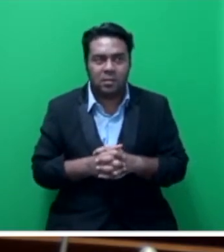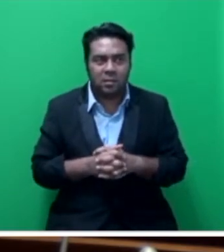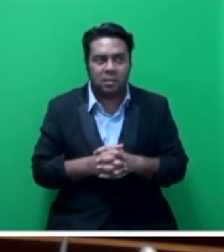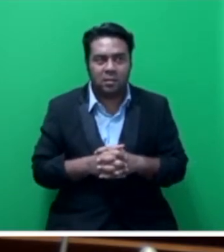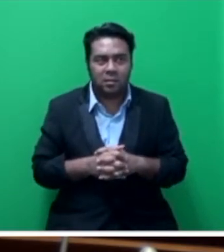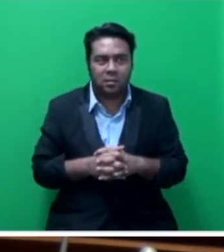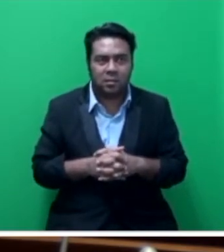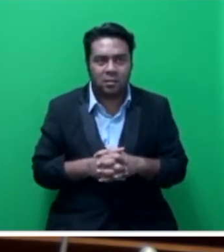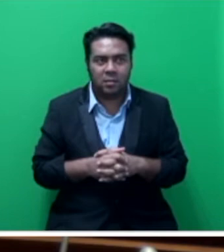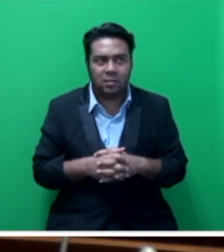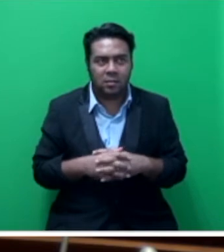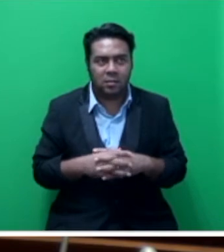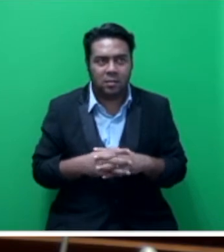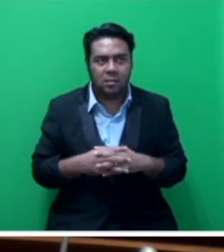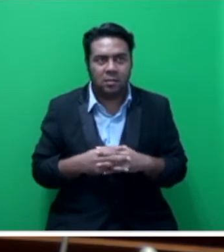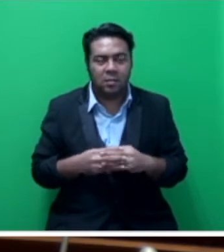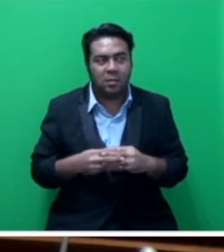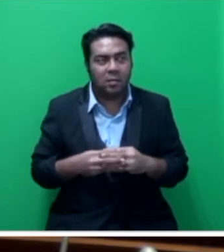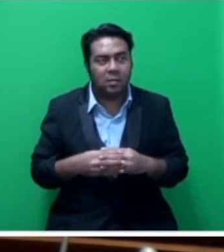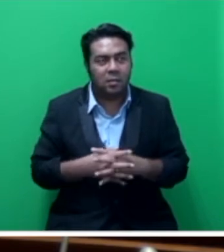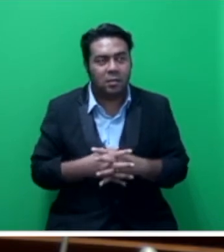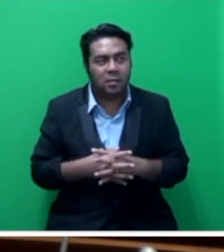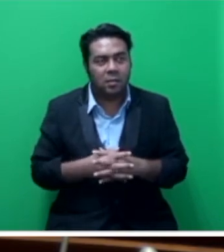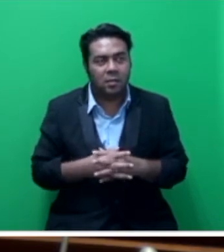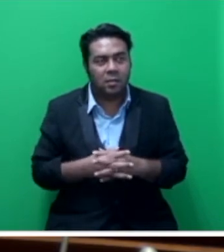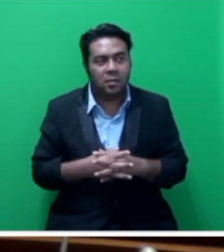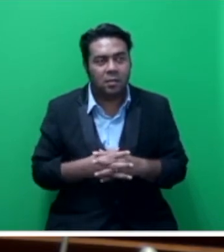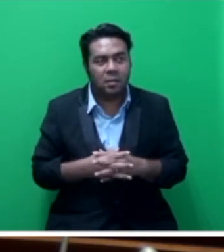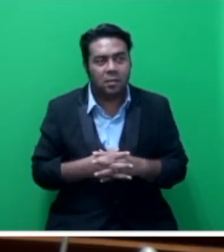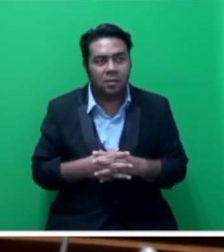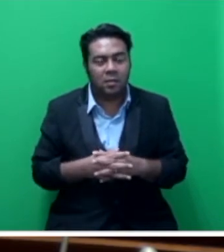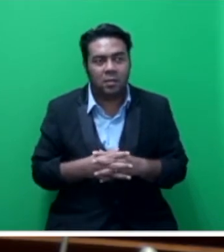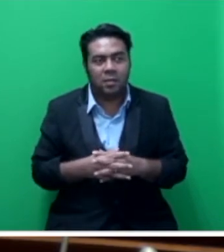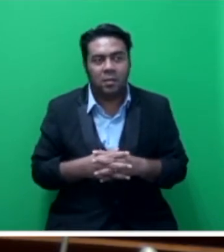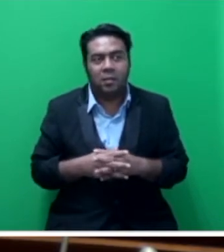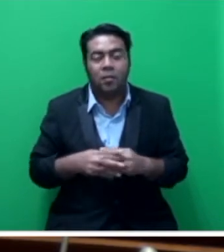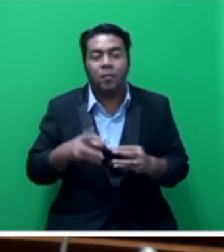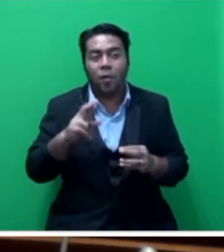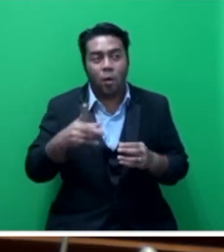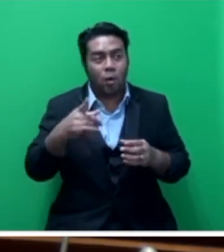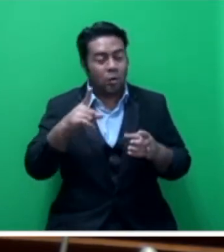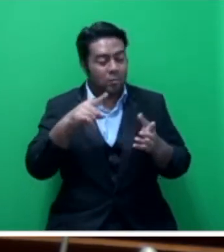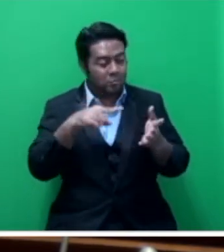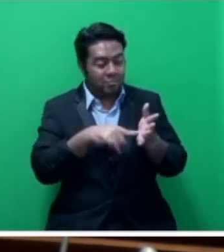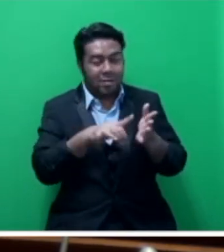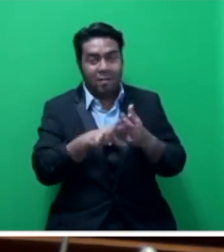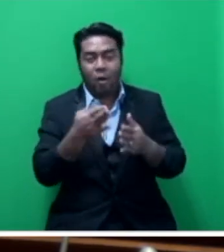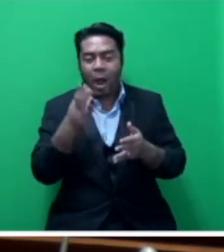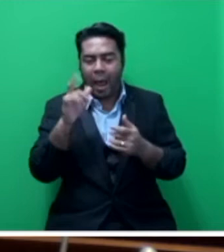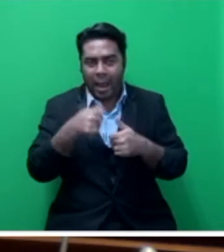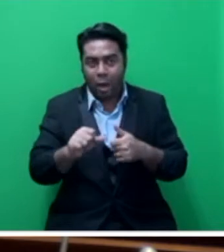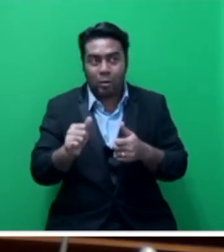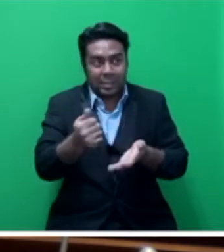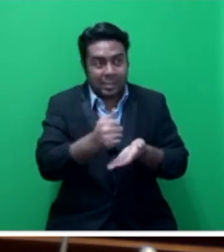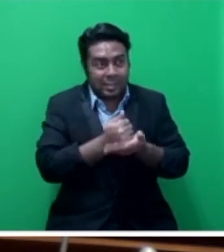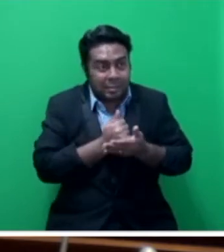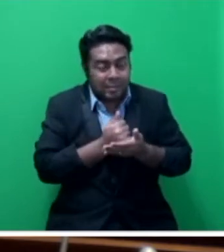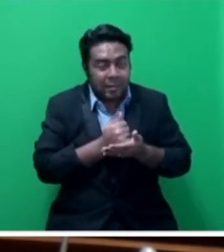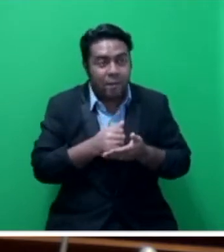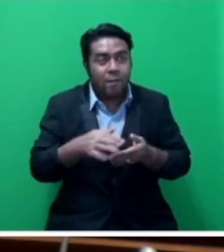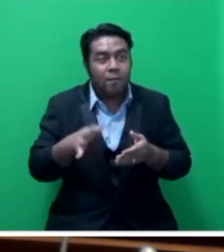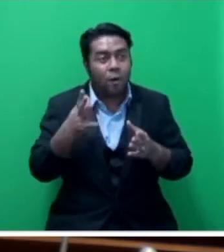framework. To date, Honourable Speaker, sir, the CRMT has allowed safe entry of close